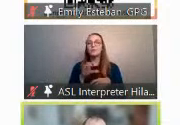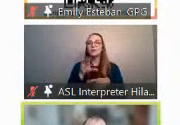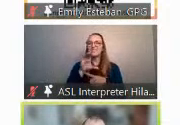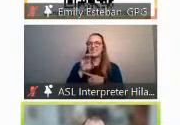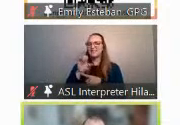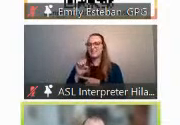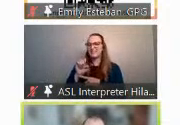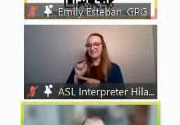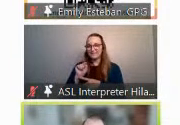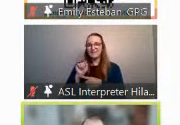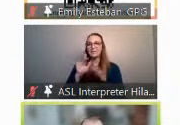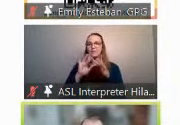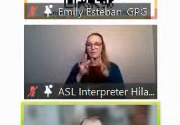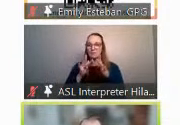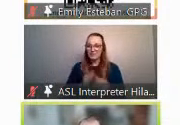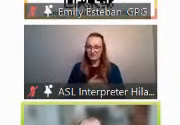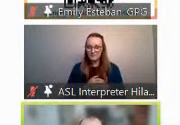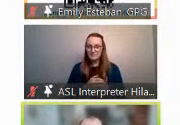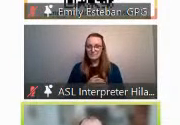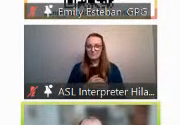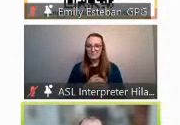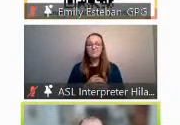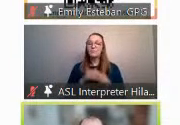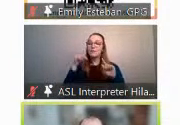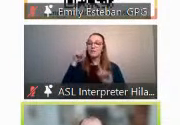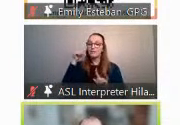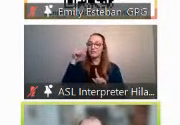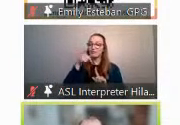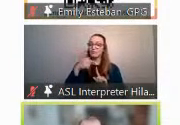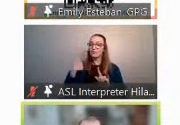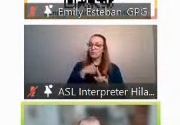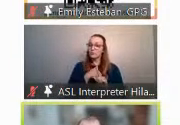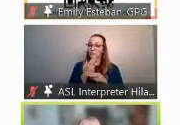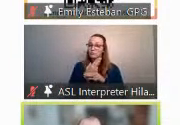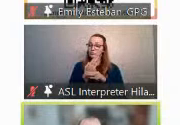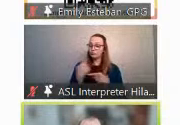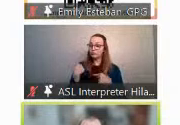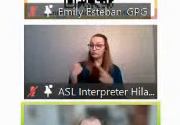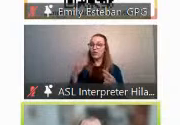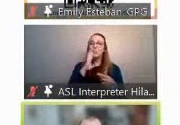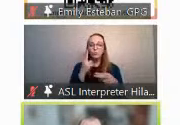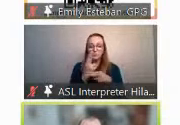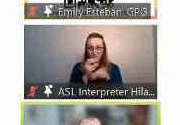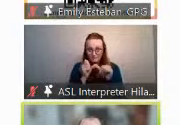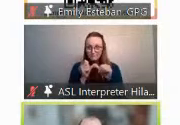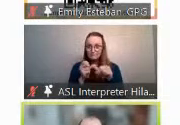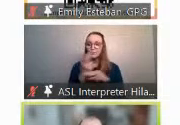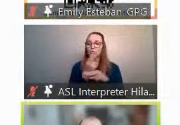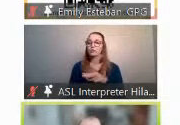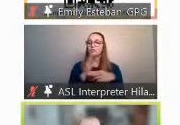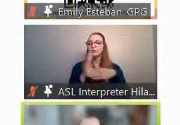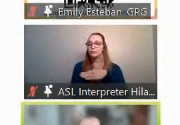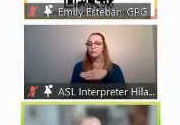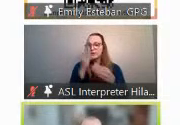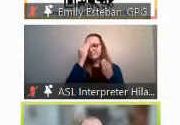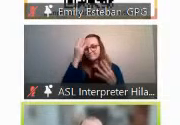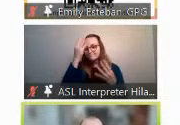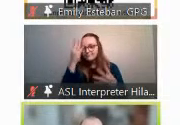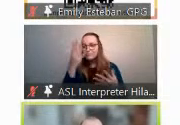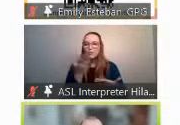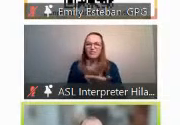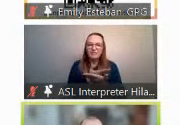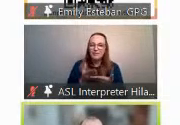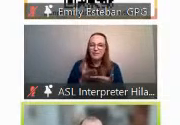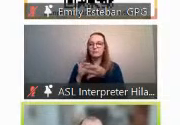This is the platform that we have been using and will continue to use to share information and materials related to the workgroup, both